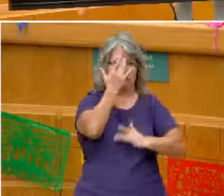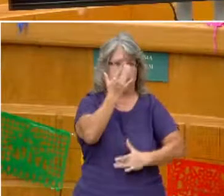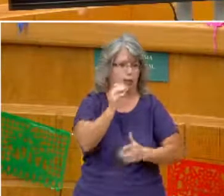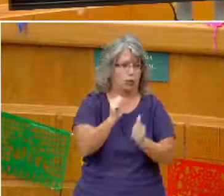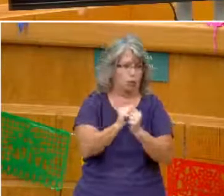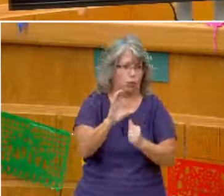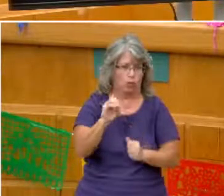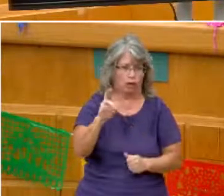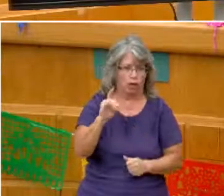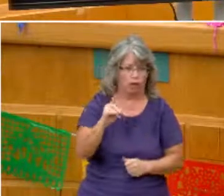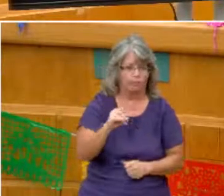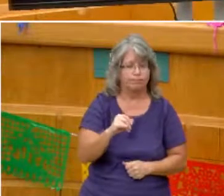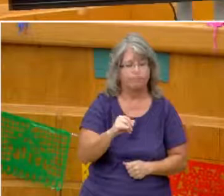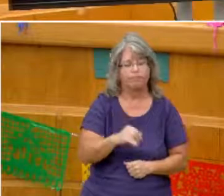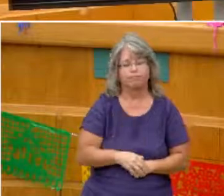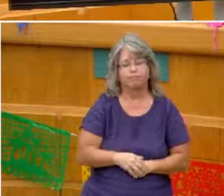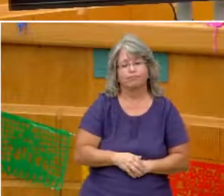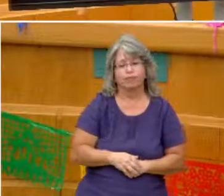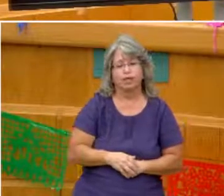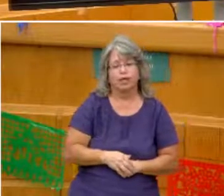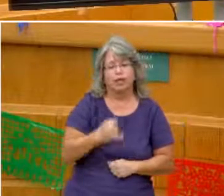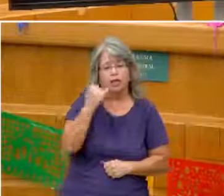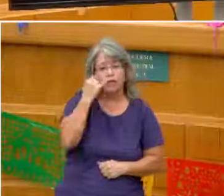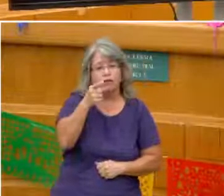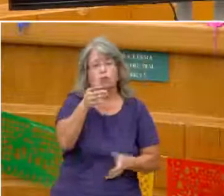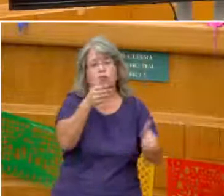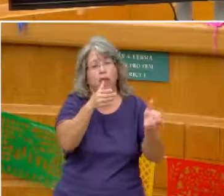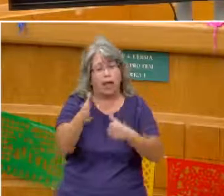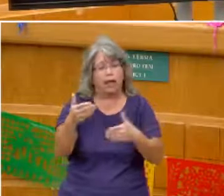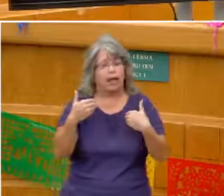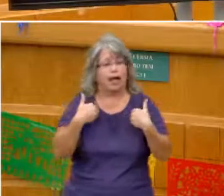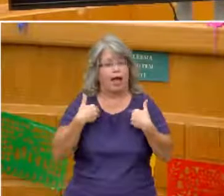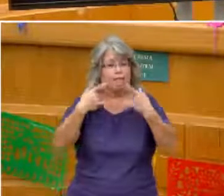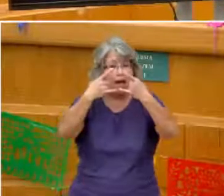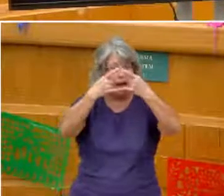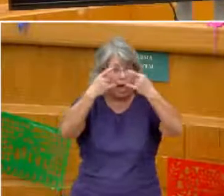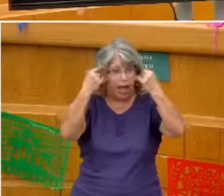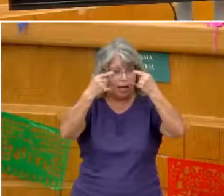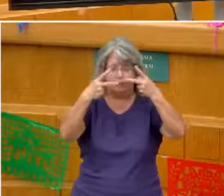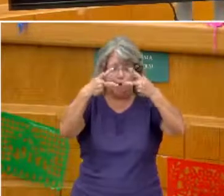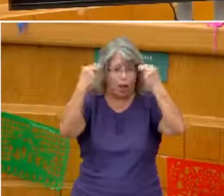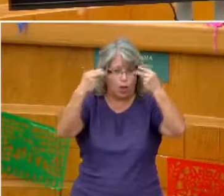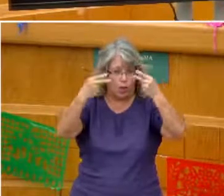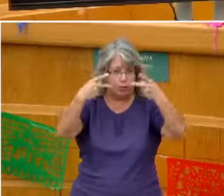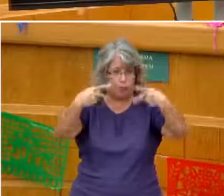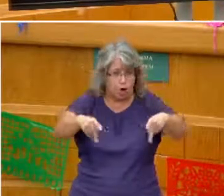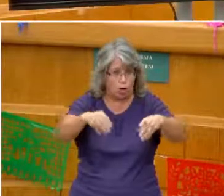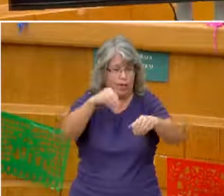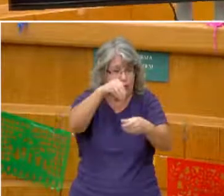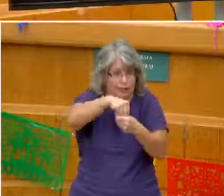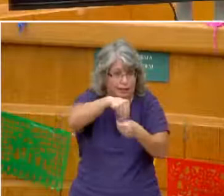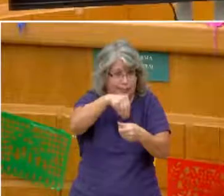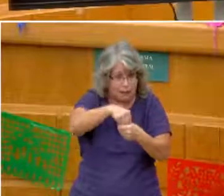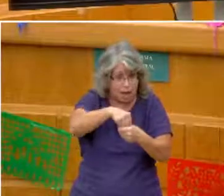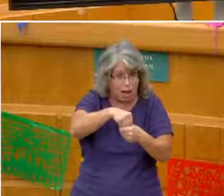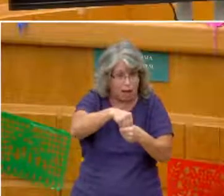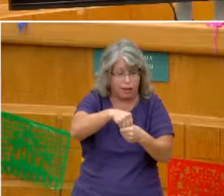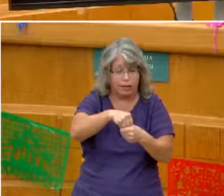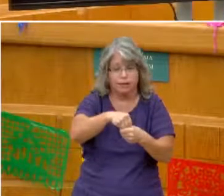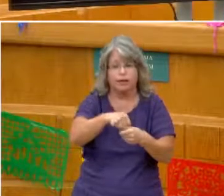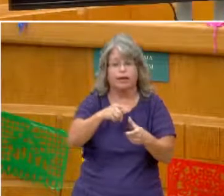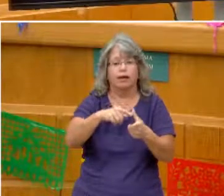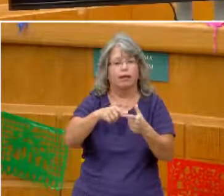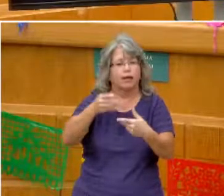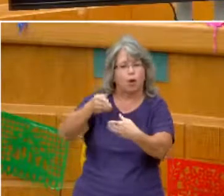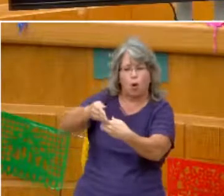indoor gathering, a Halloween gathering indoors, open your windows. Your windows, getting that air circulating will really help to